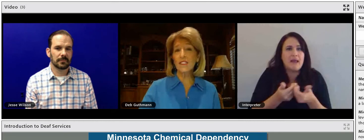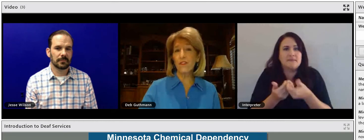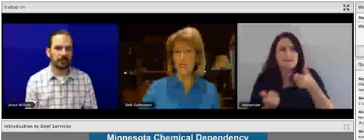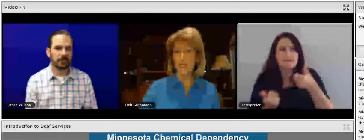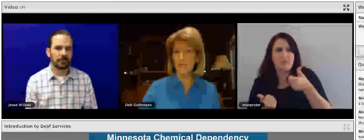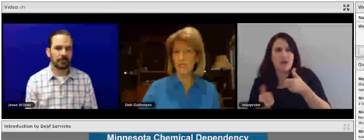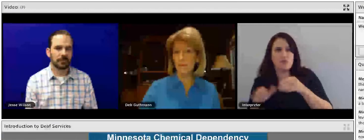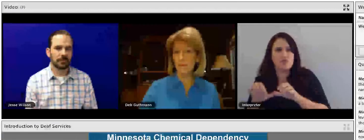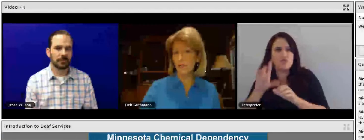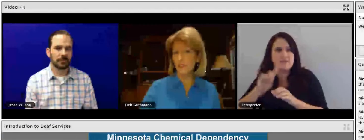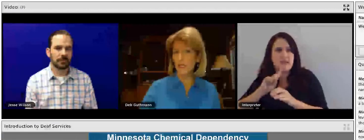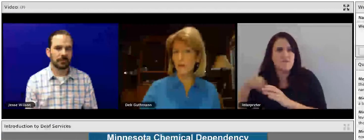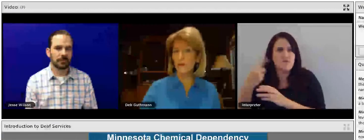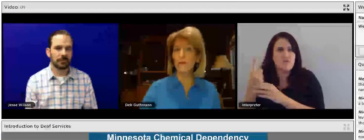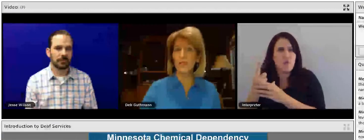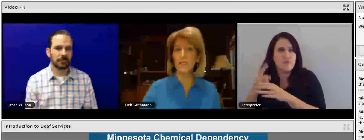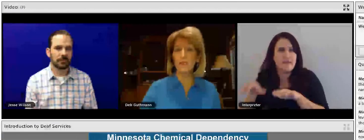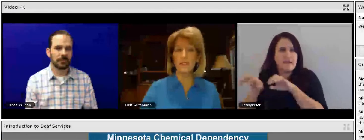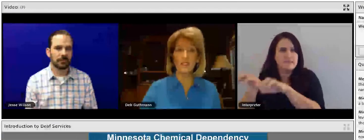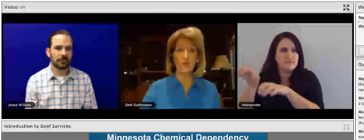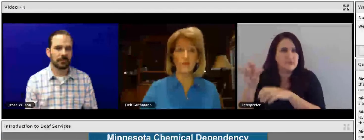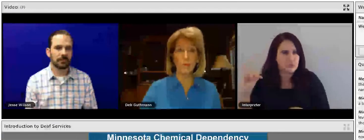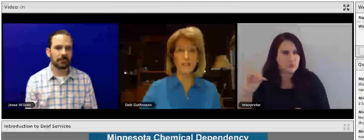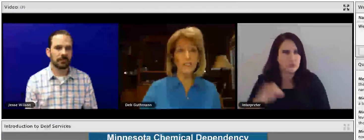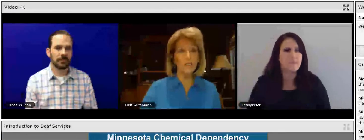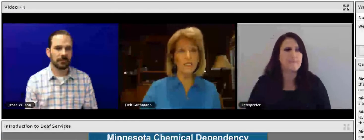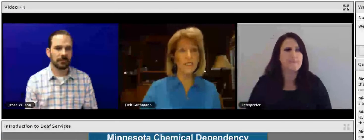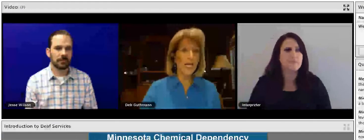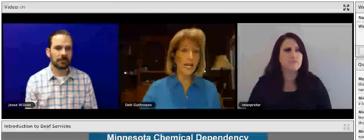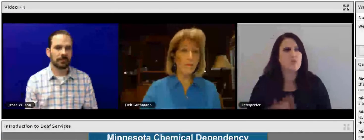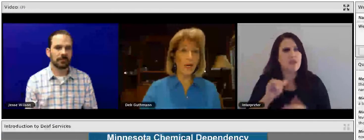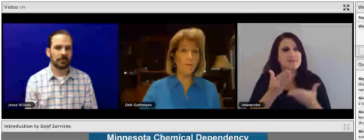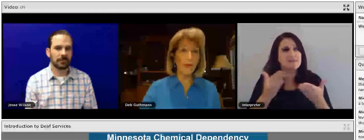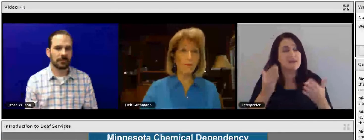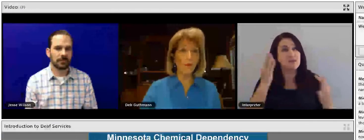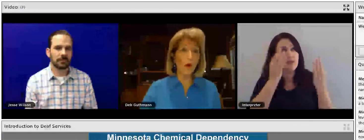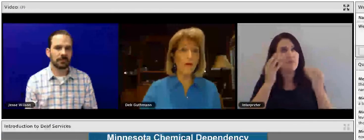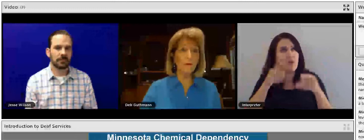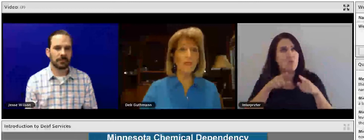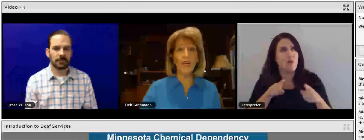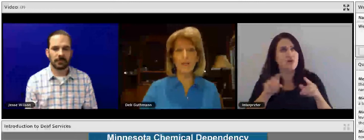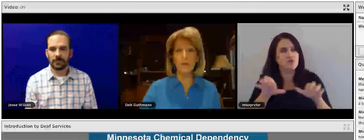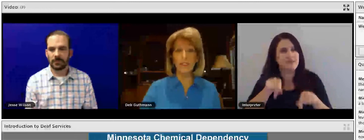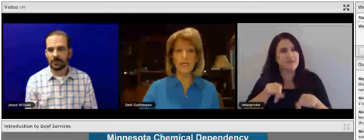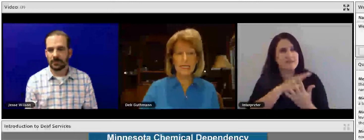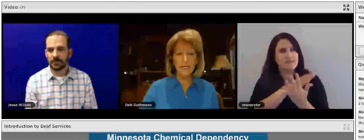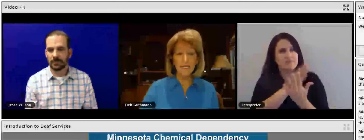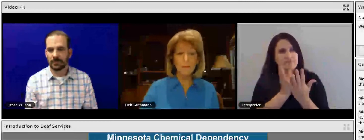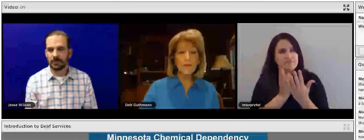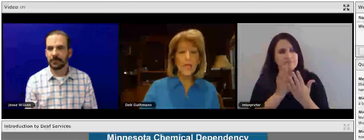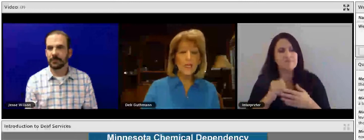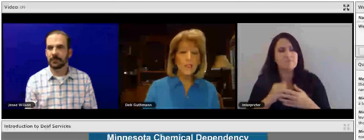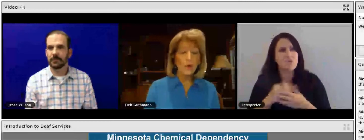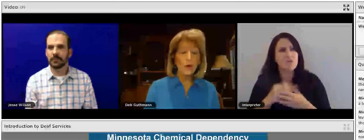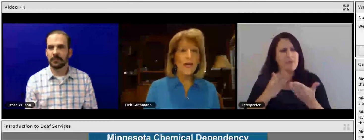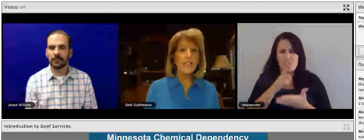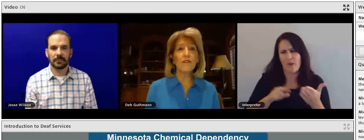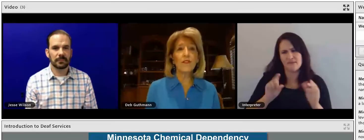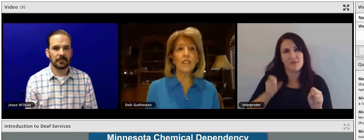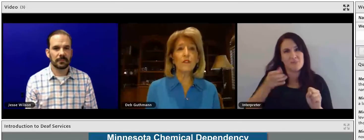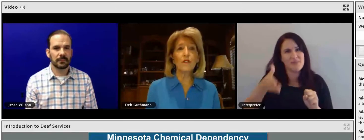as well. So there's a lot of different things to think about as we go through this 4-part series about what might be viable